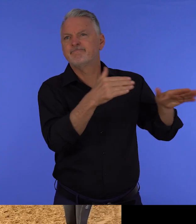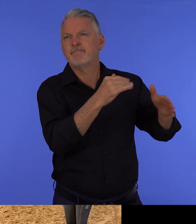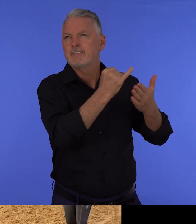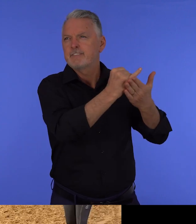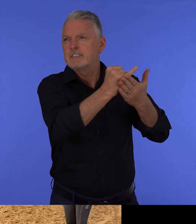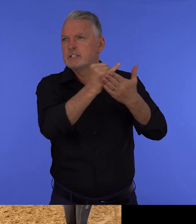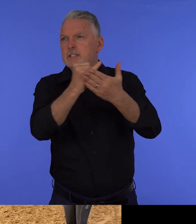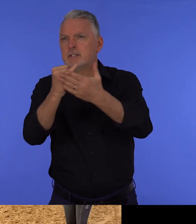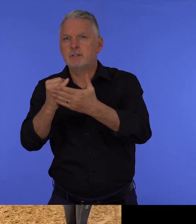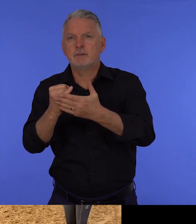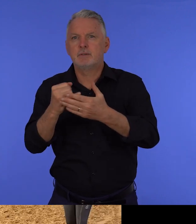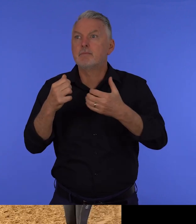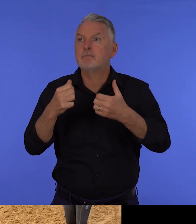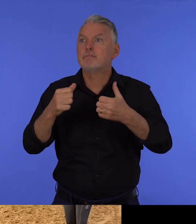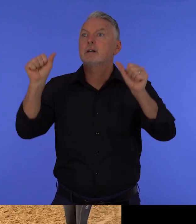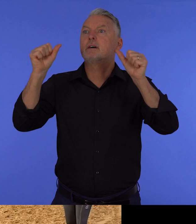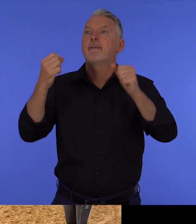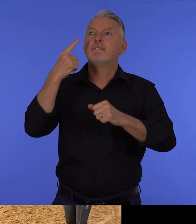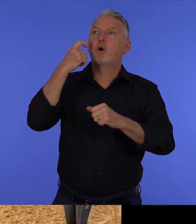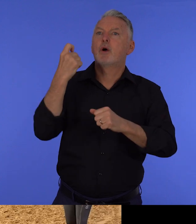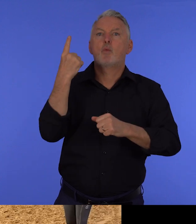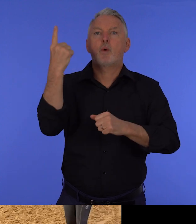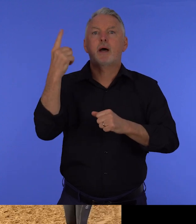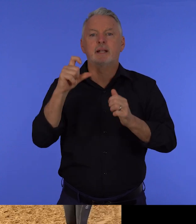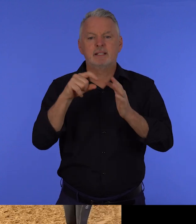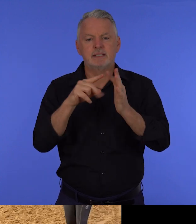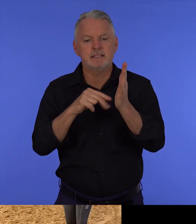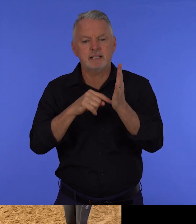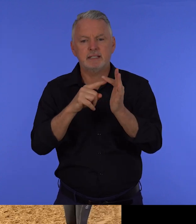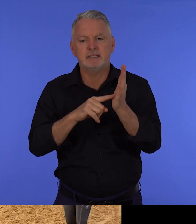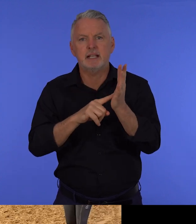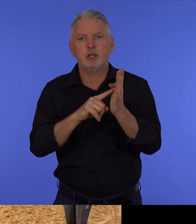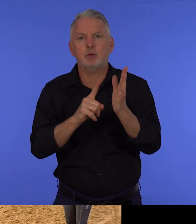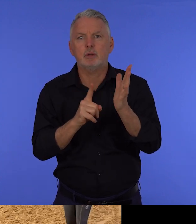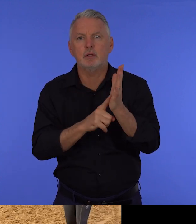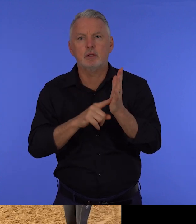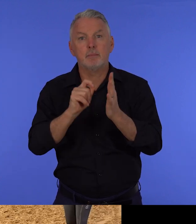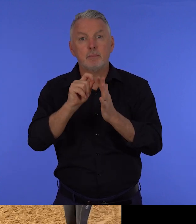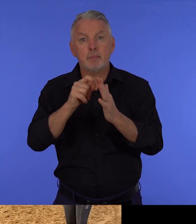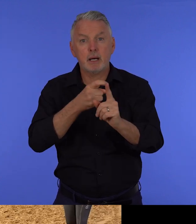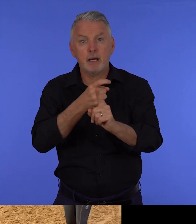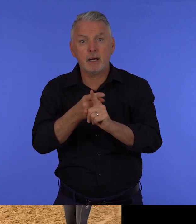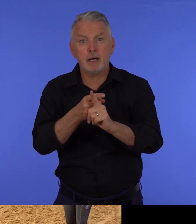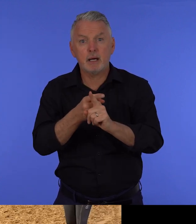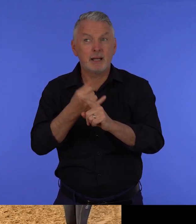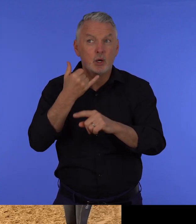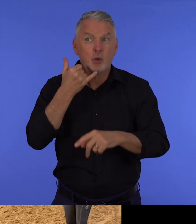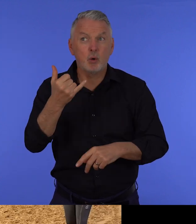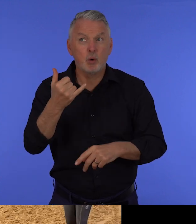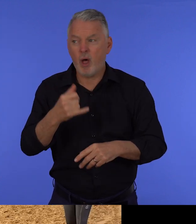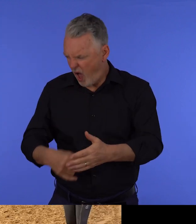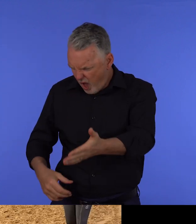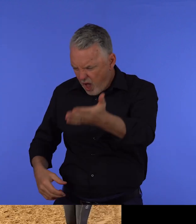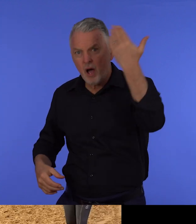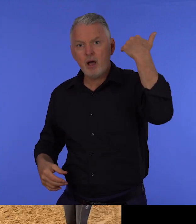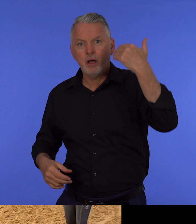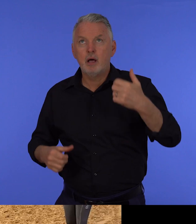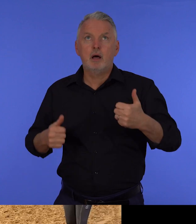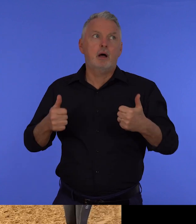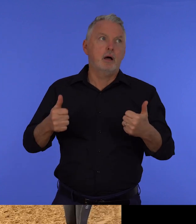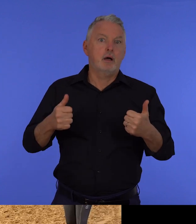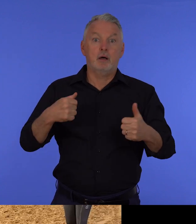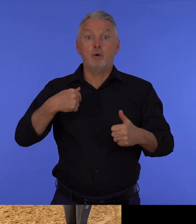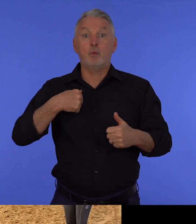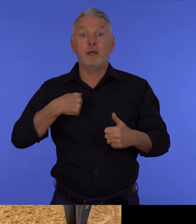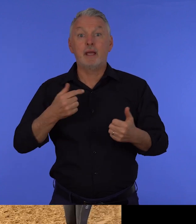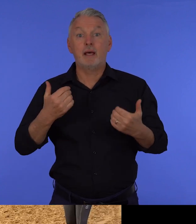adults. So a riding school at Centennial Park got back to us and said, sure, bring her